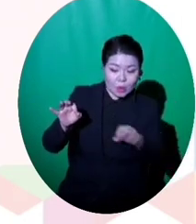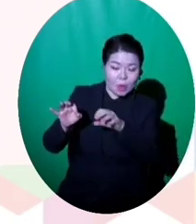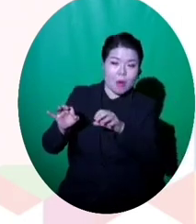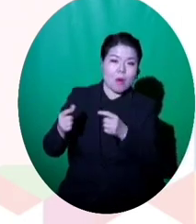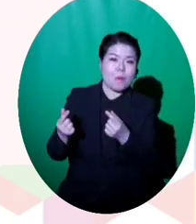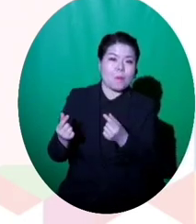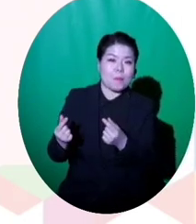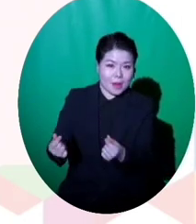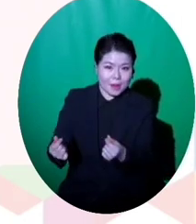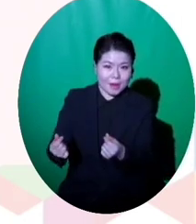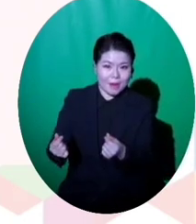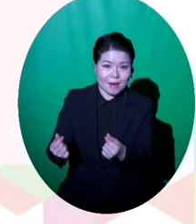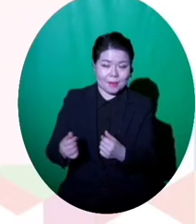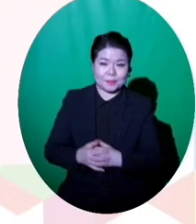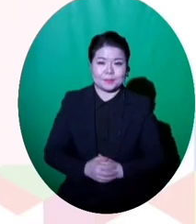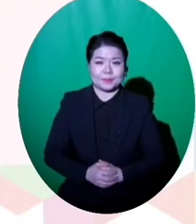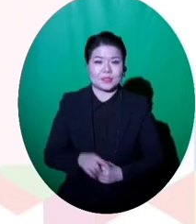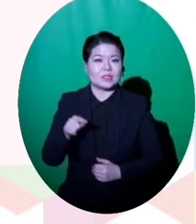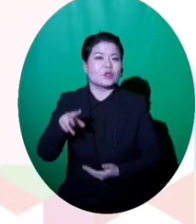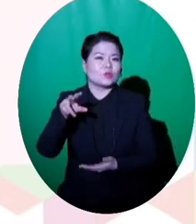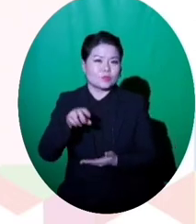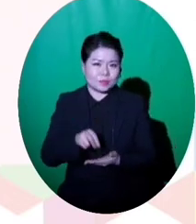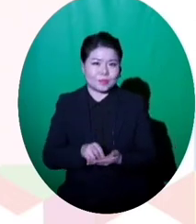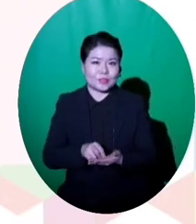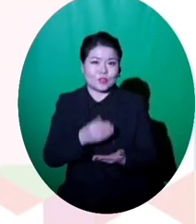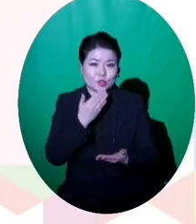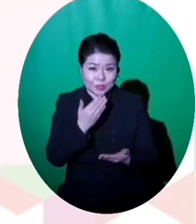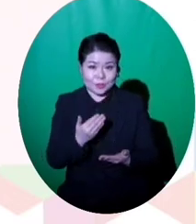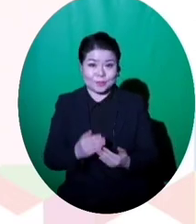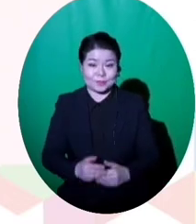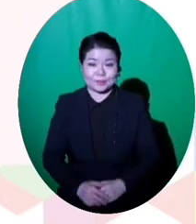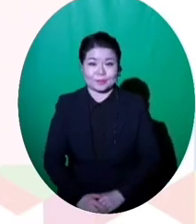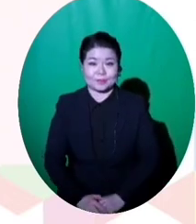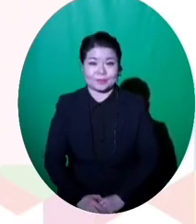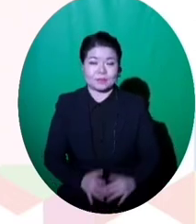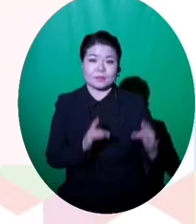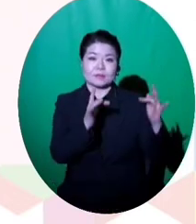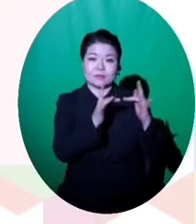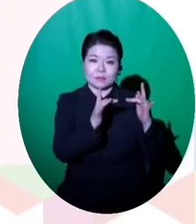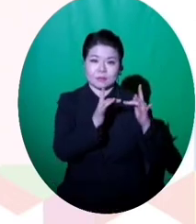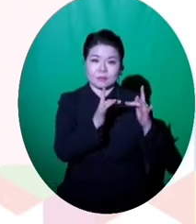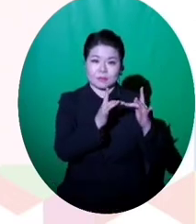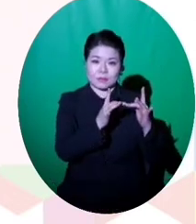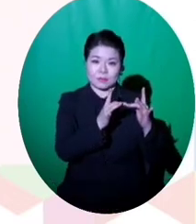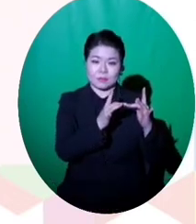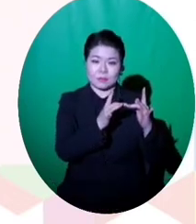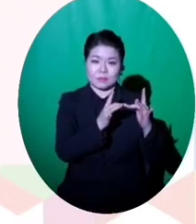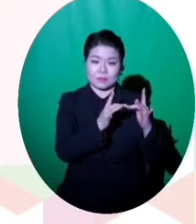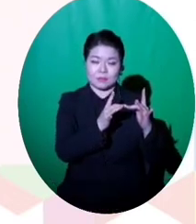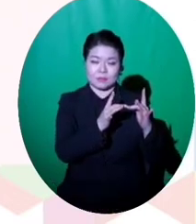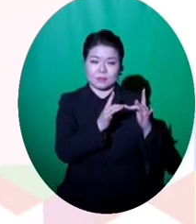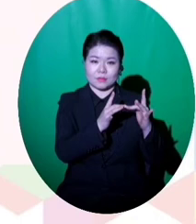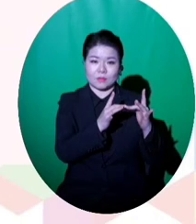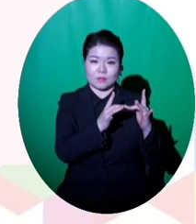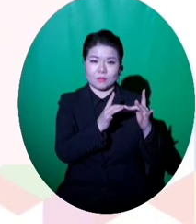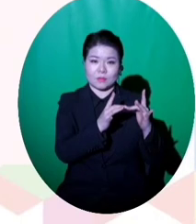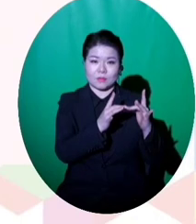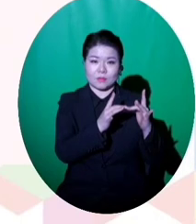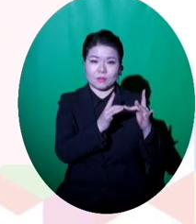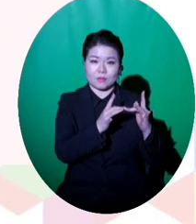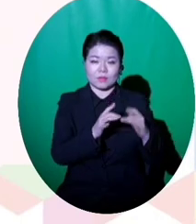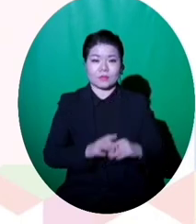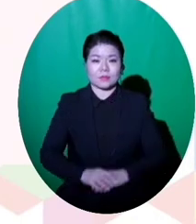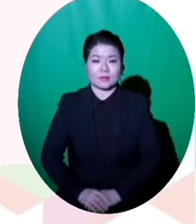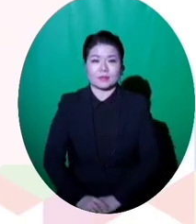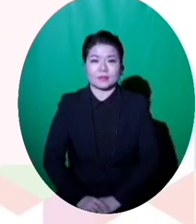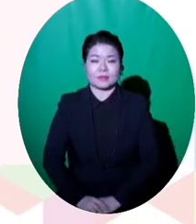The internet is arguably the most important invention of our lifetime, and it has a